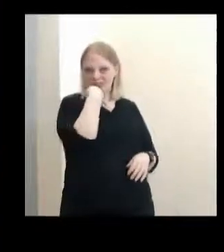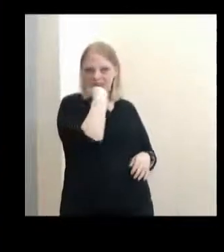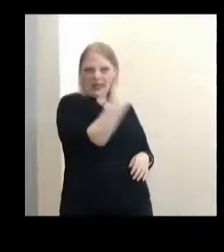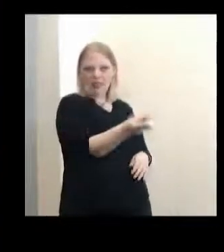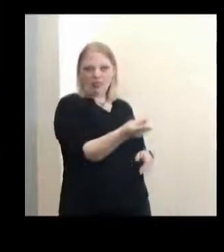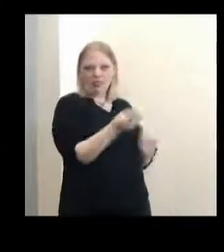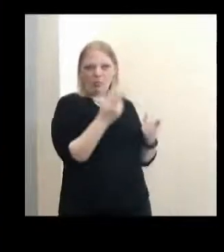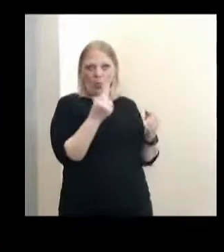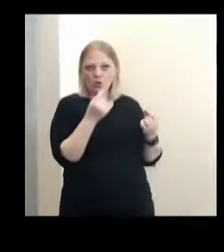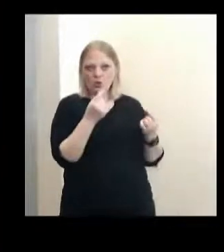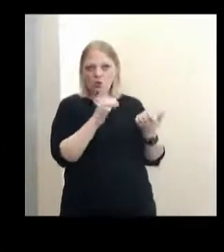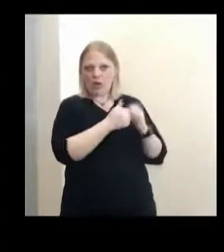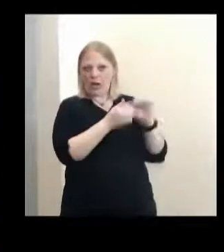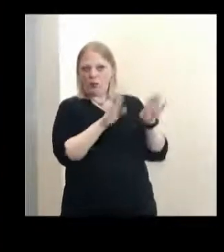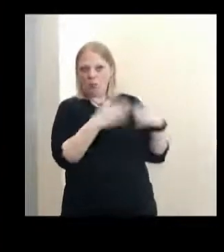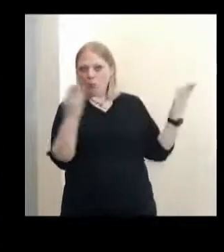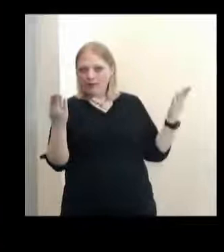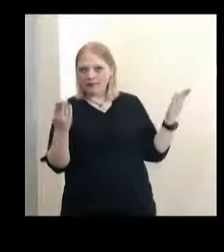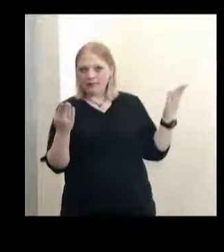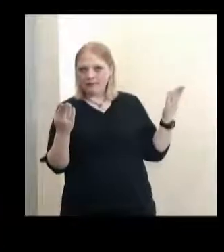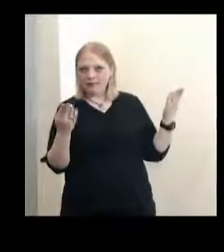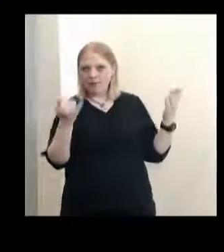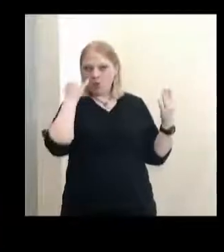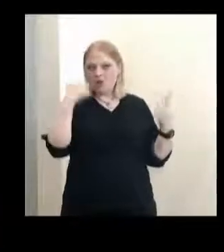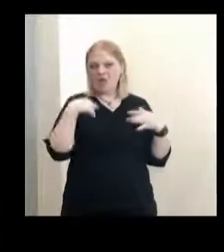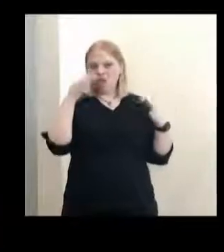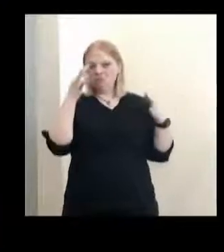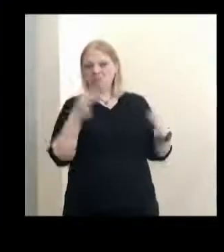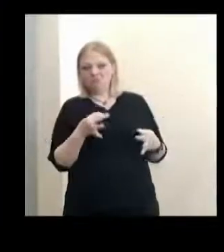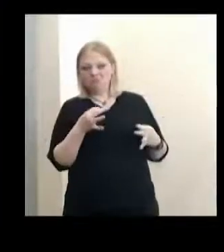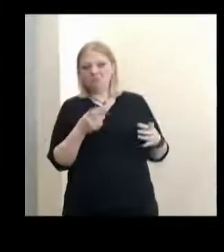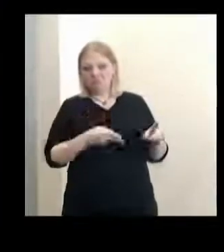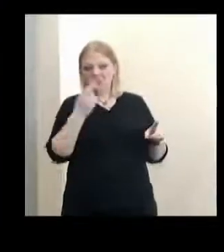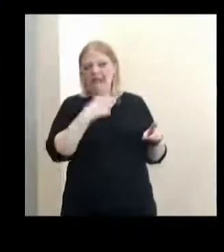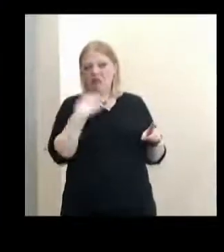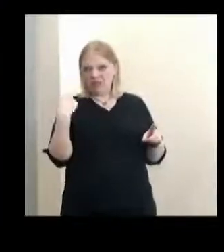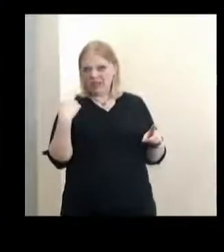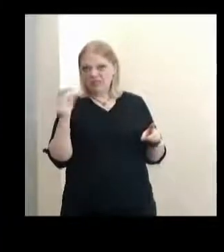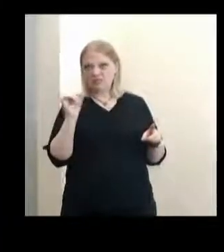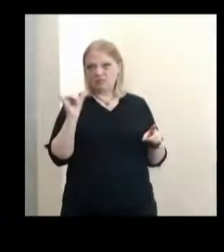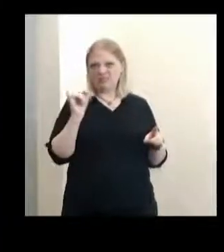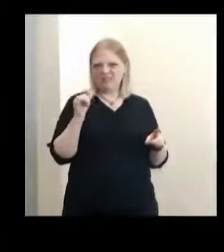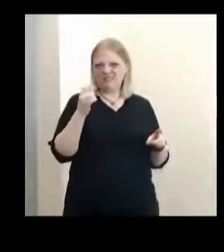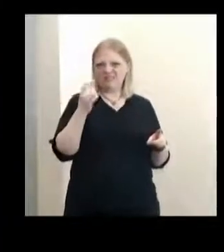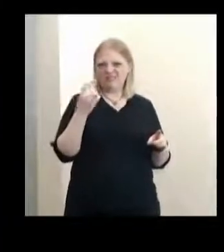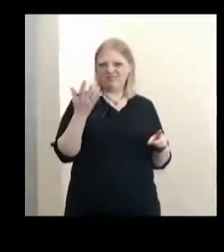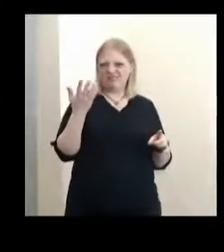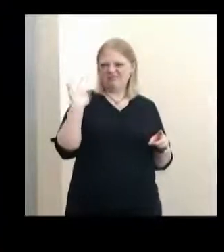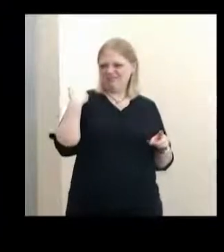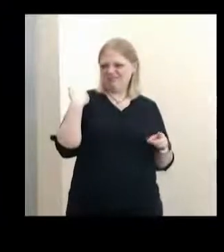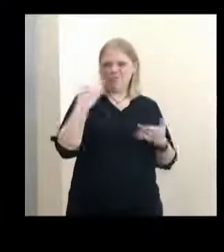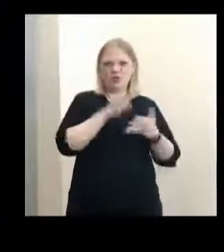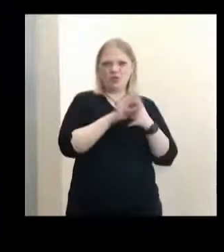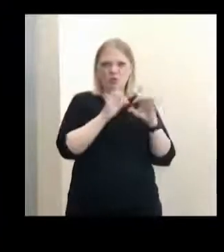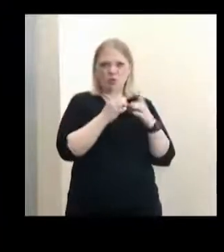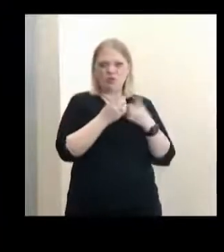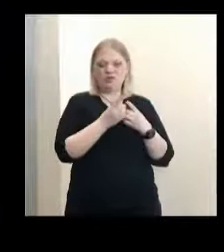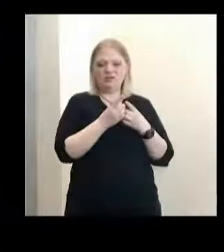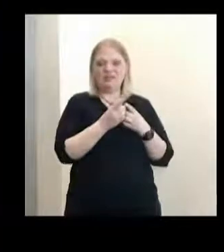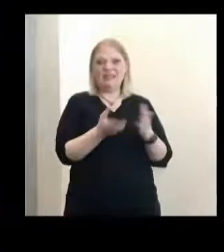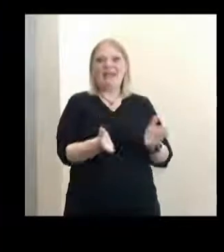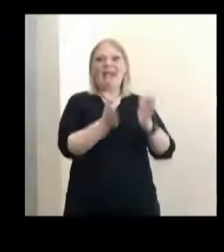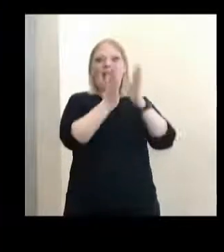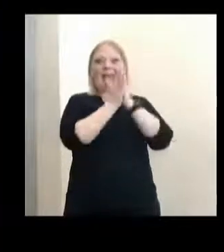reopen. So if we make a determination that there's a high risk, like we did earlier in the year, when the school districts asked me to shut